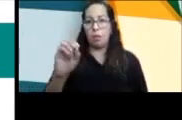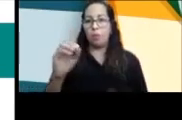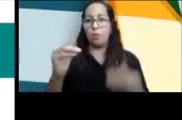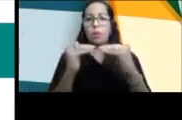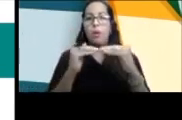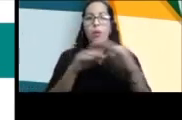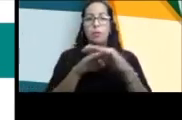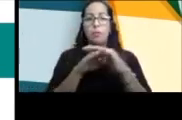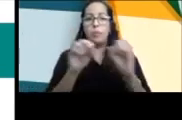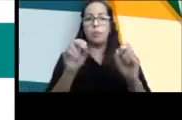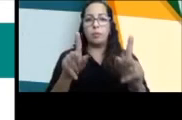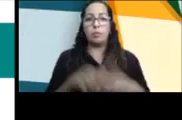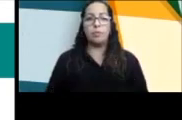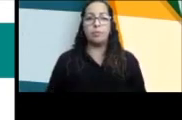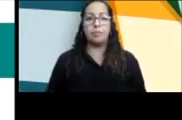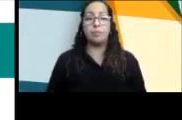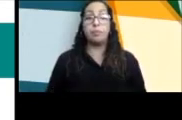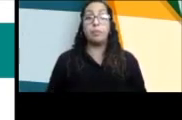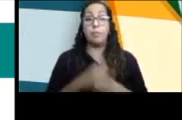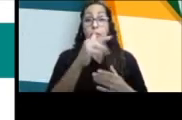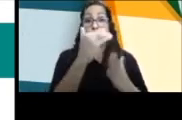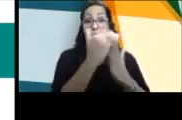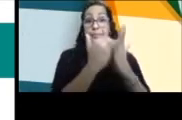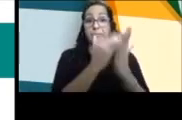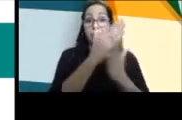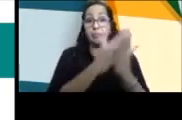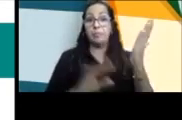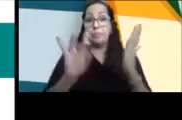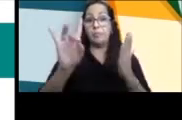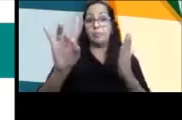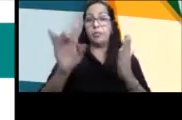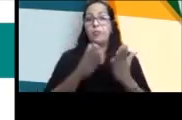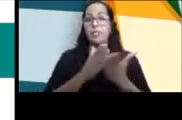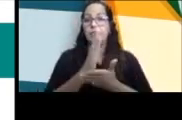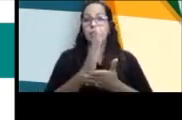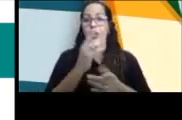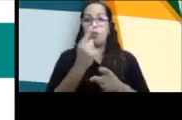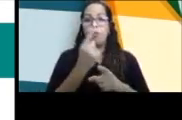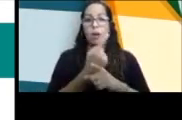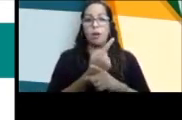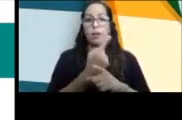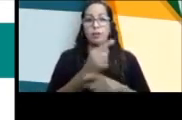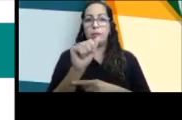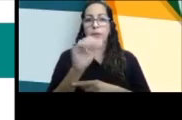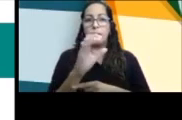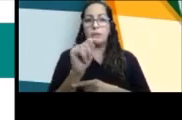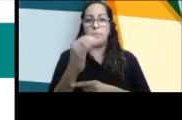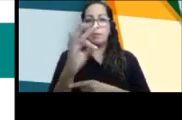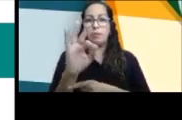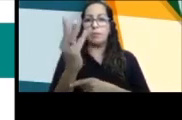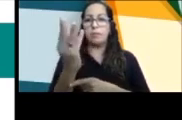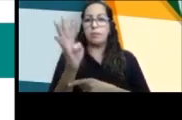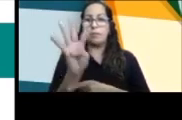The Fair Housing Act is Title 8 of the Civil Rights Act of 1964, as amended